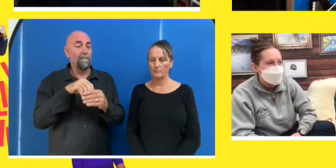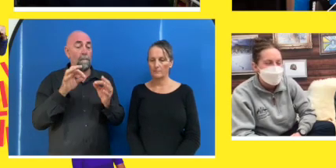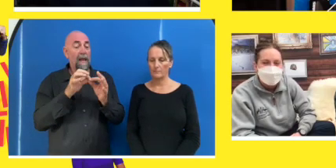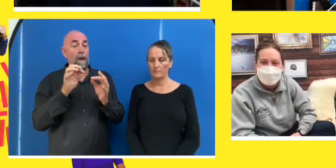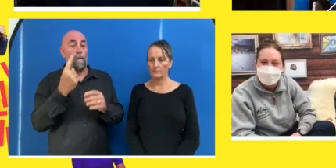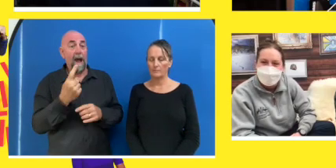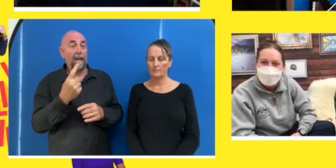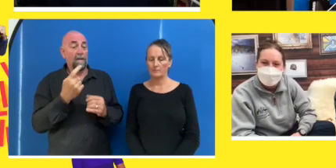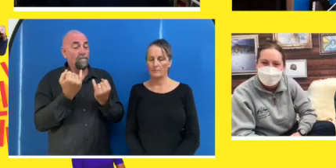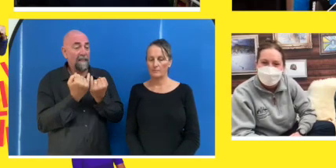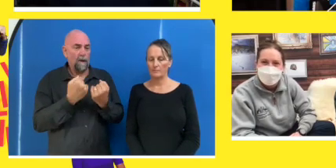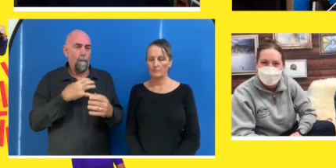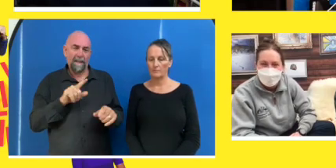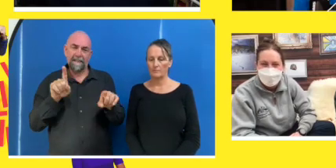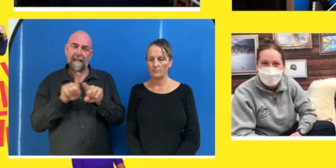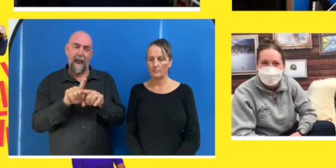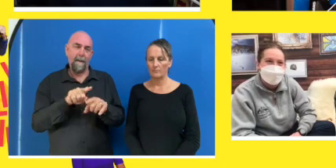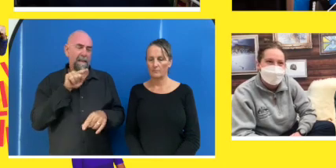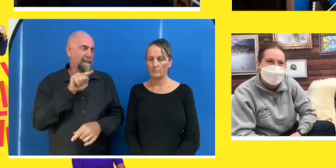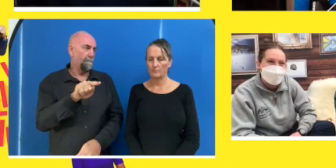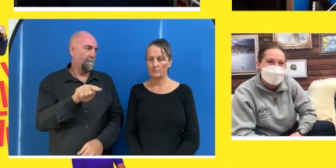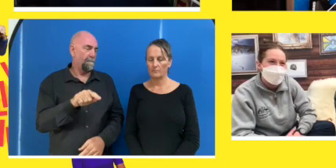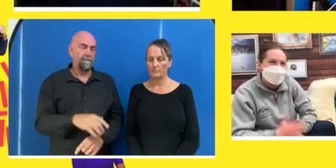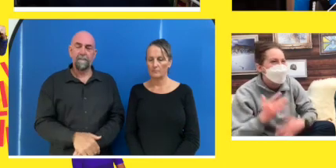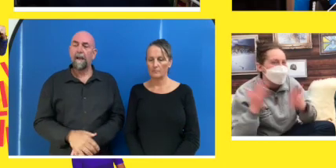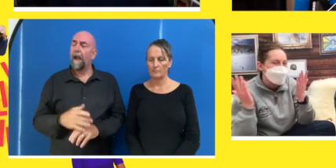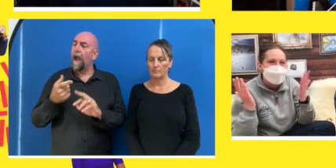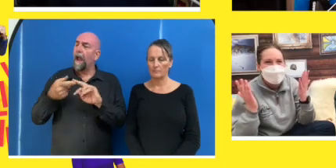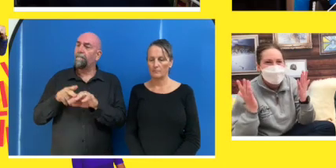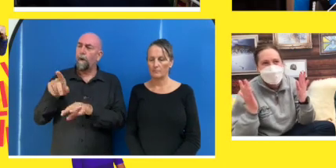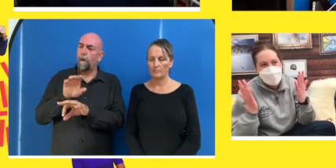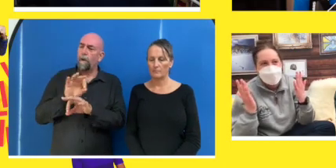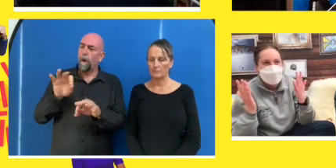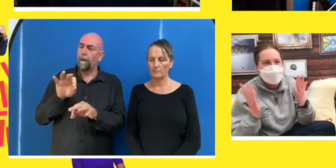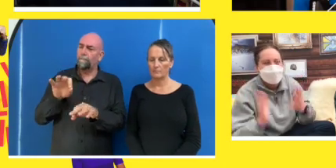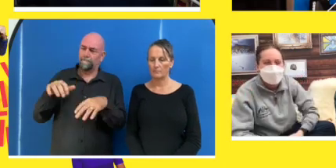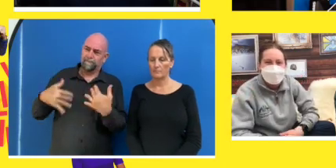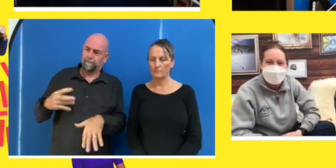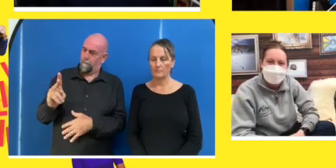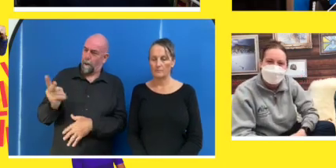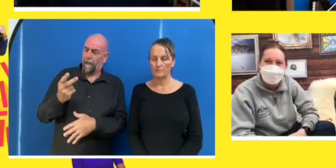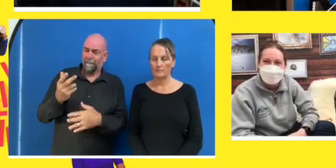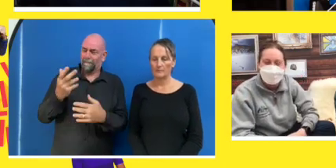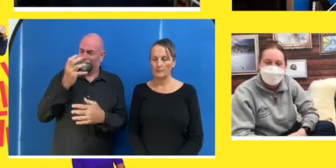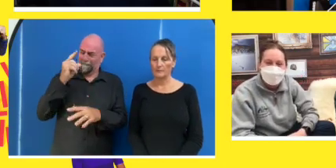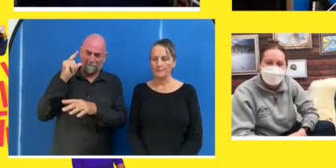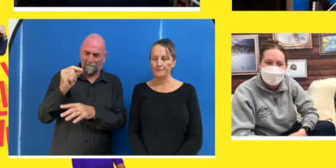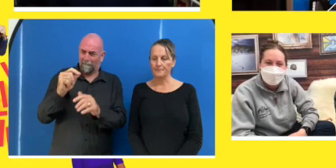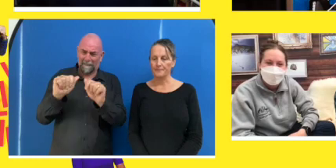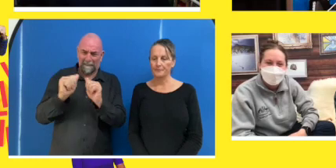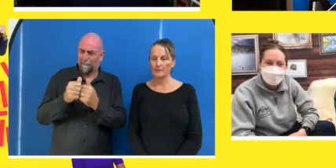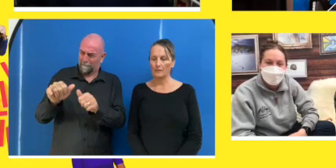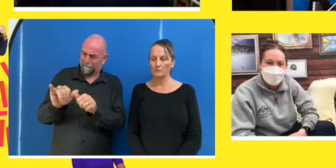his last name is, but he's a Slovakian visually impaired skier, and he is completely blind, and he is such a